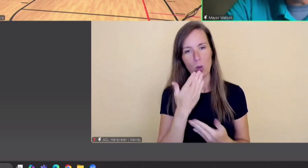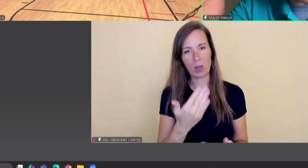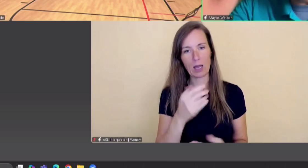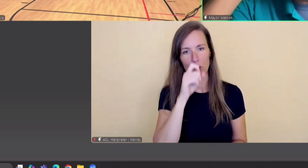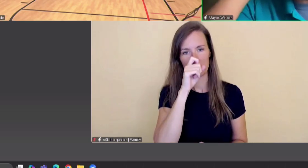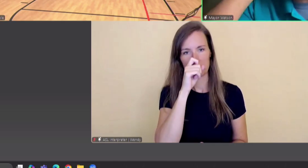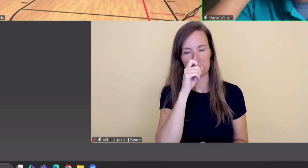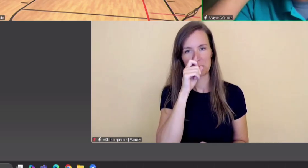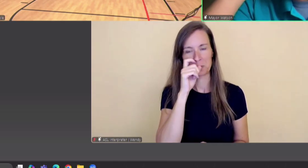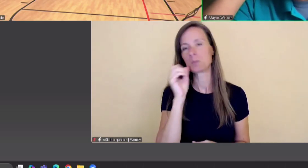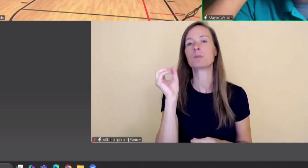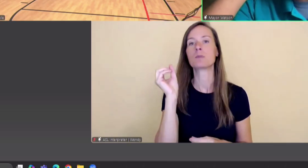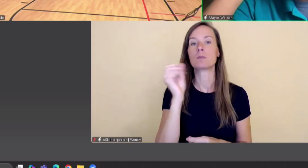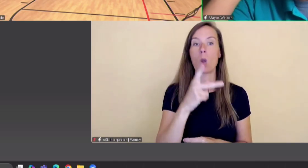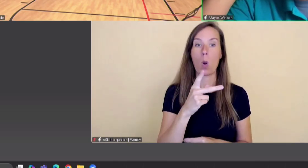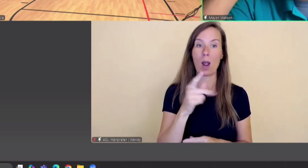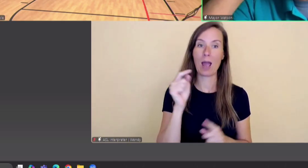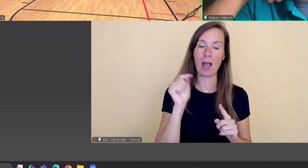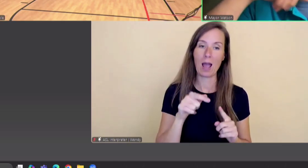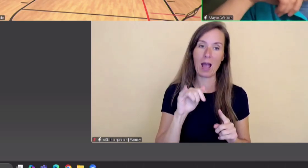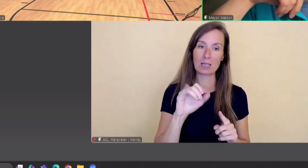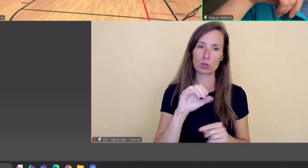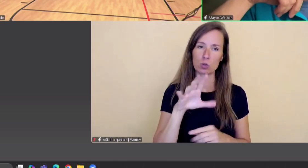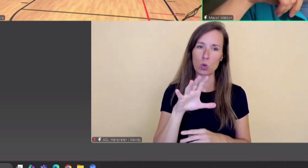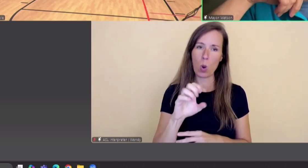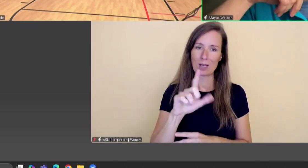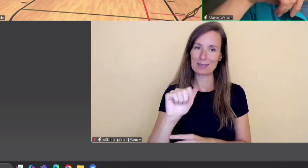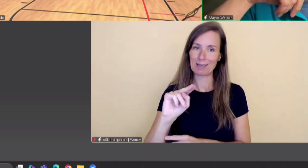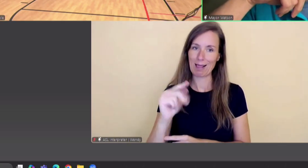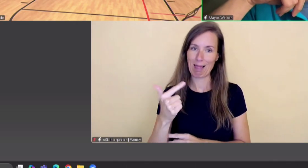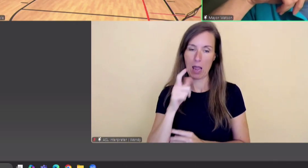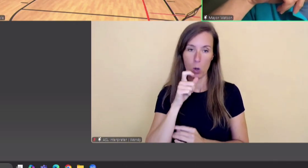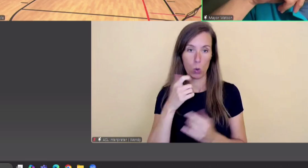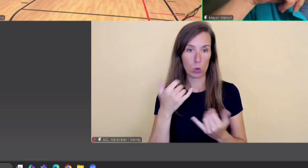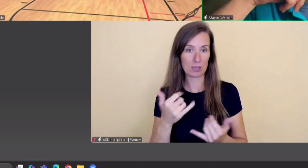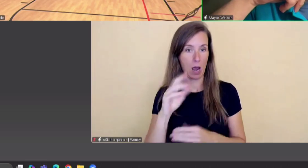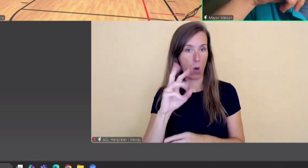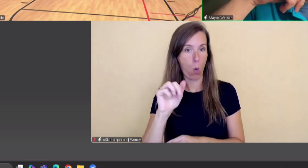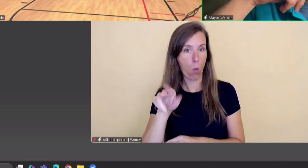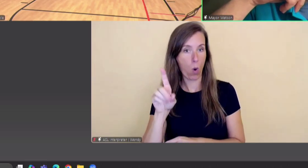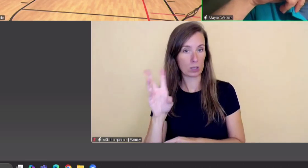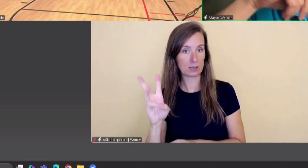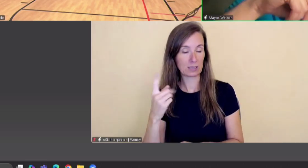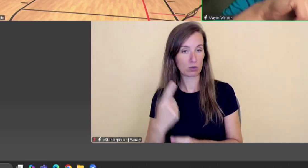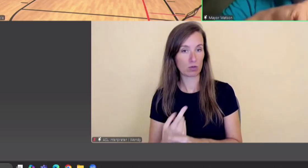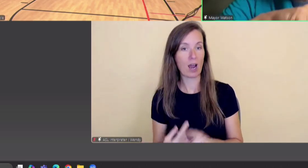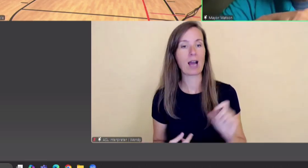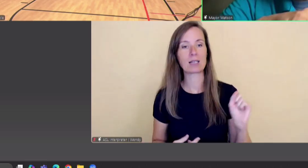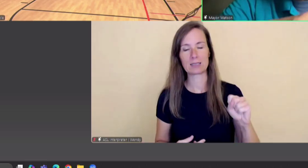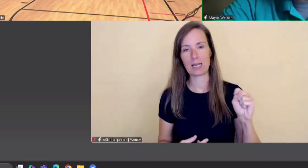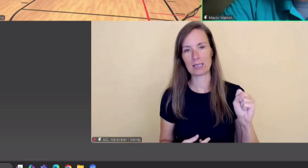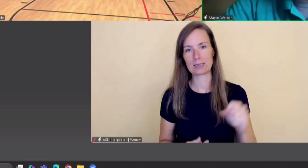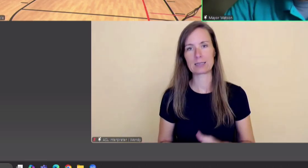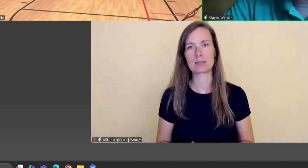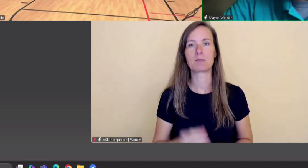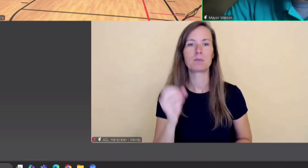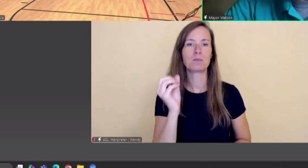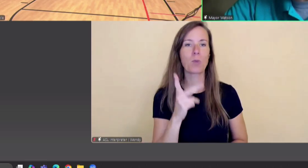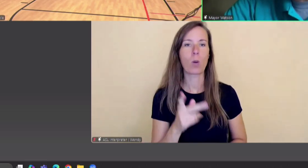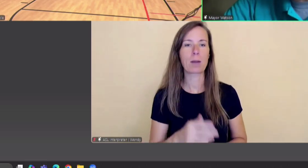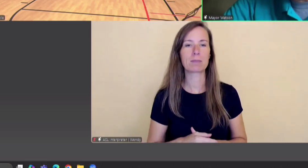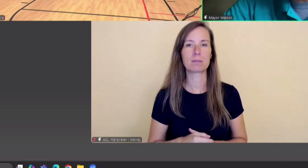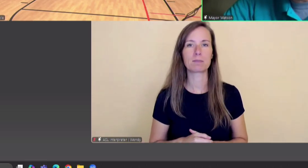Okay, and that was Joyce Lang, who I believe now lives in Ward 6, correct? Yes. Yes. Okay.